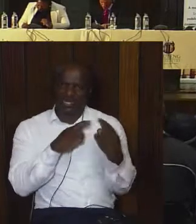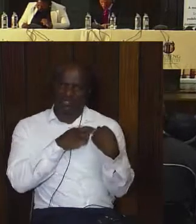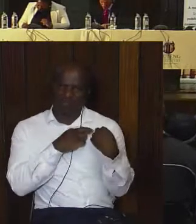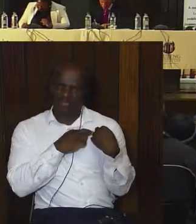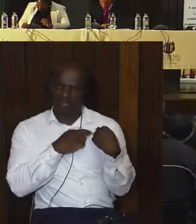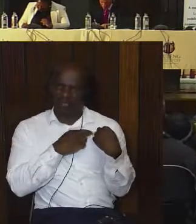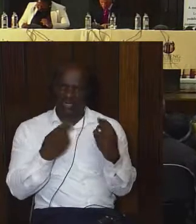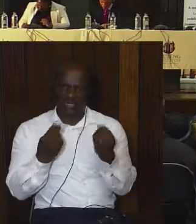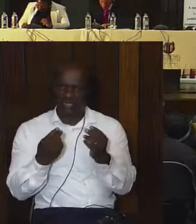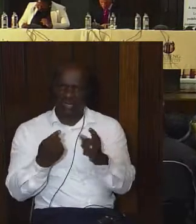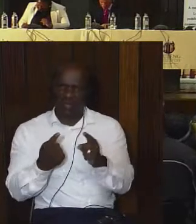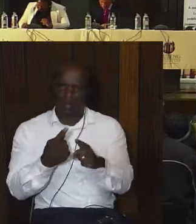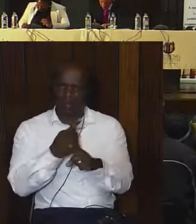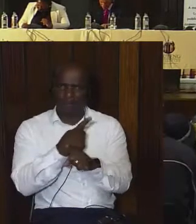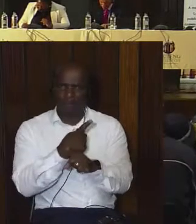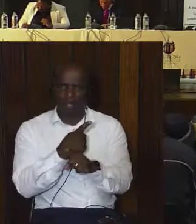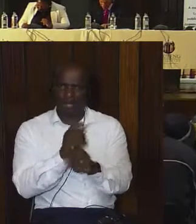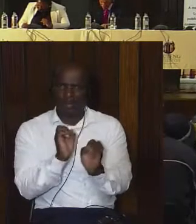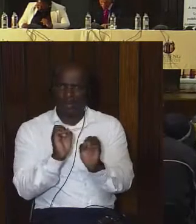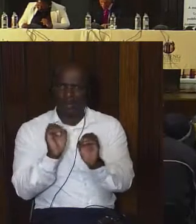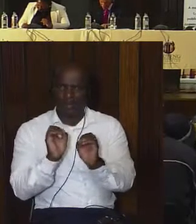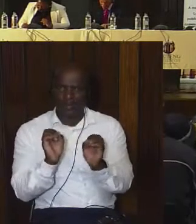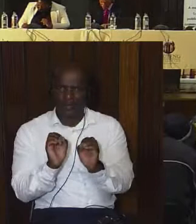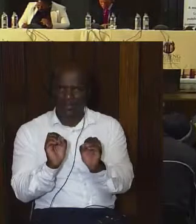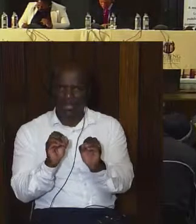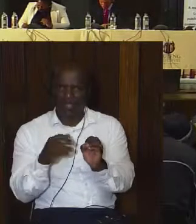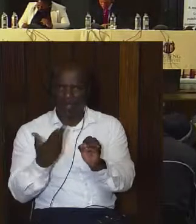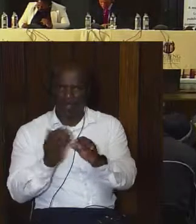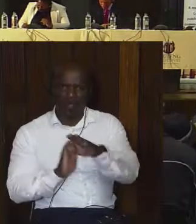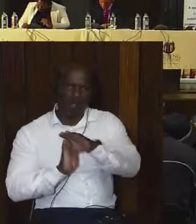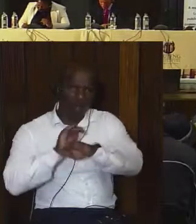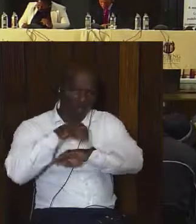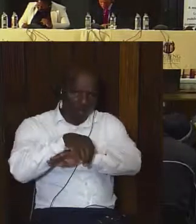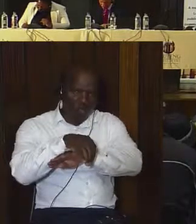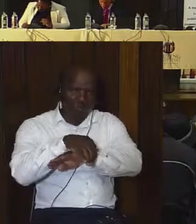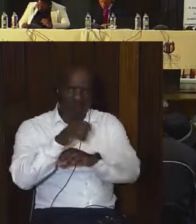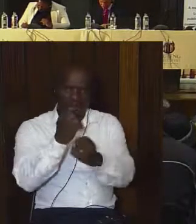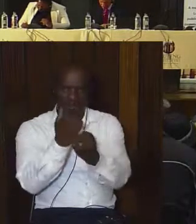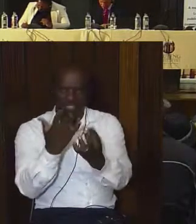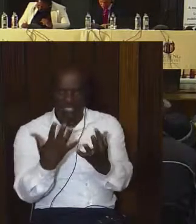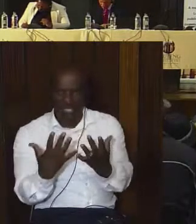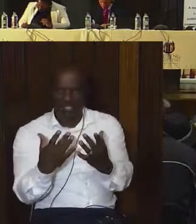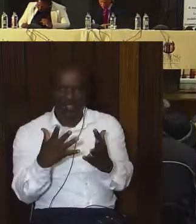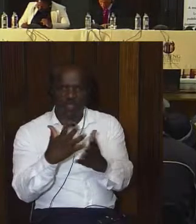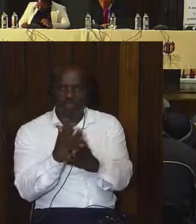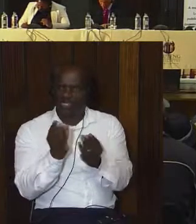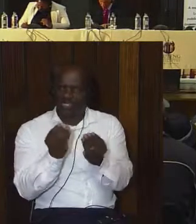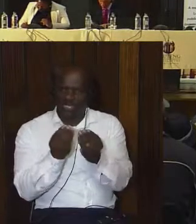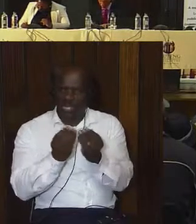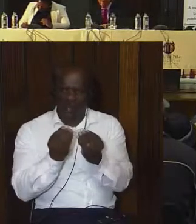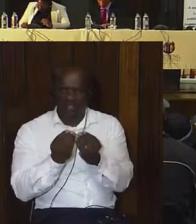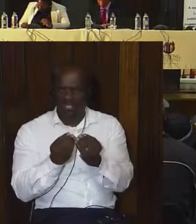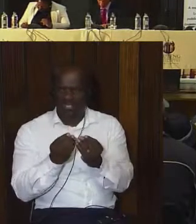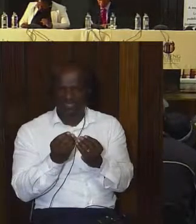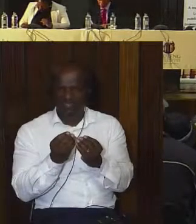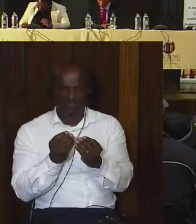responsibilities. It will then mean it's either it's over budgeted or there's something just not correct,